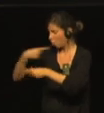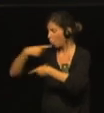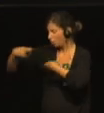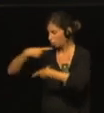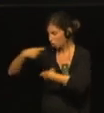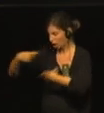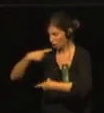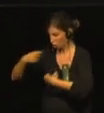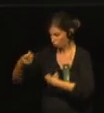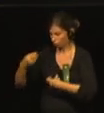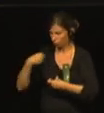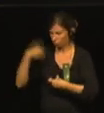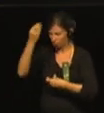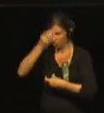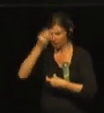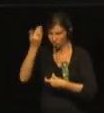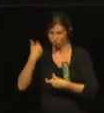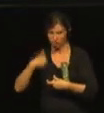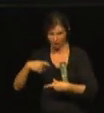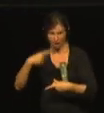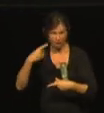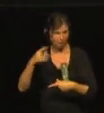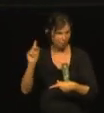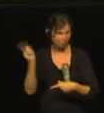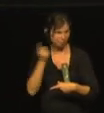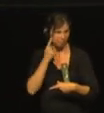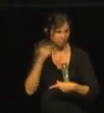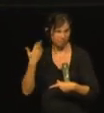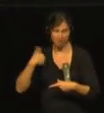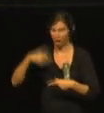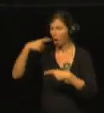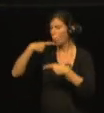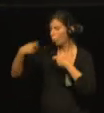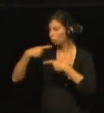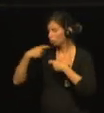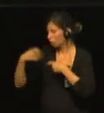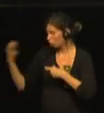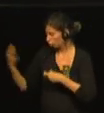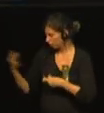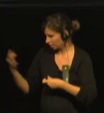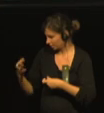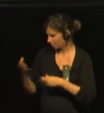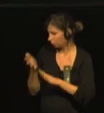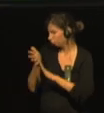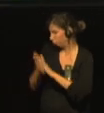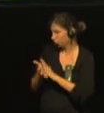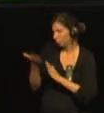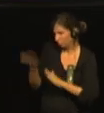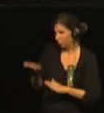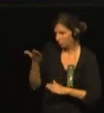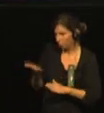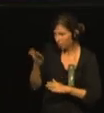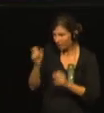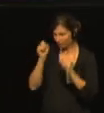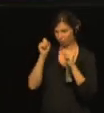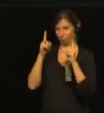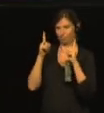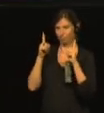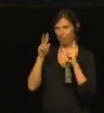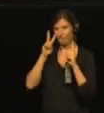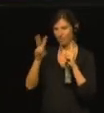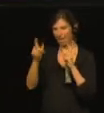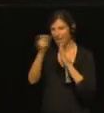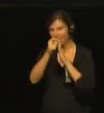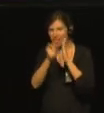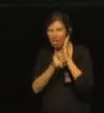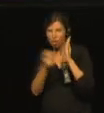questionnaire. And so this is important to realize what indicators are, because our questionnaire is again based